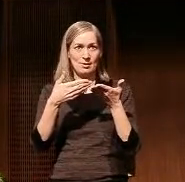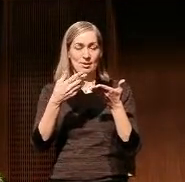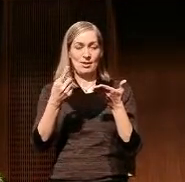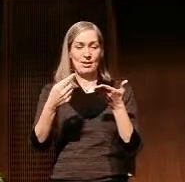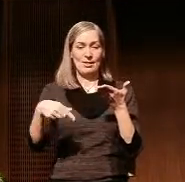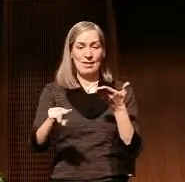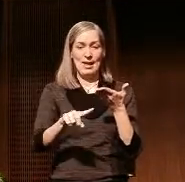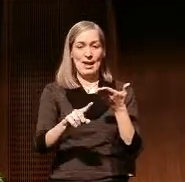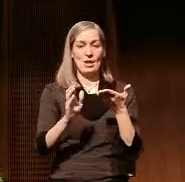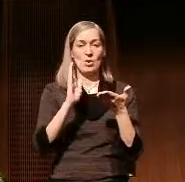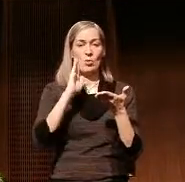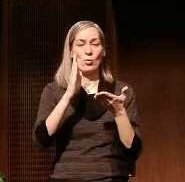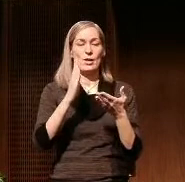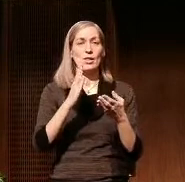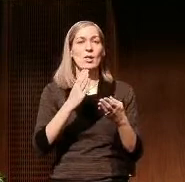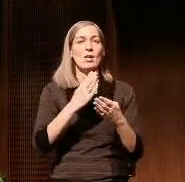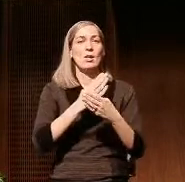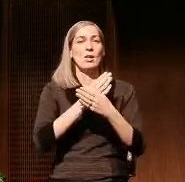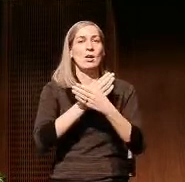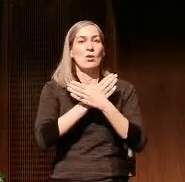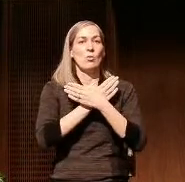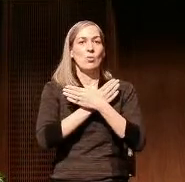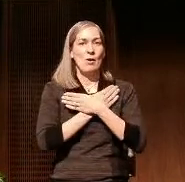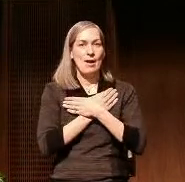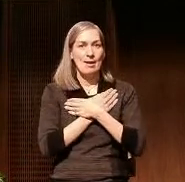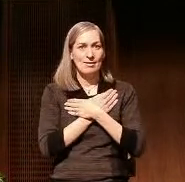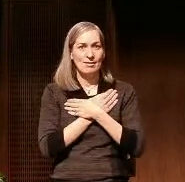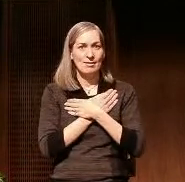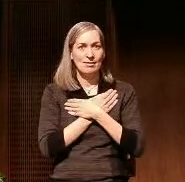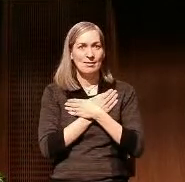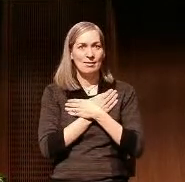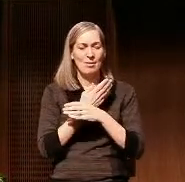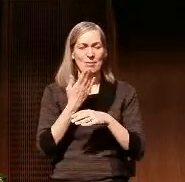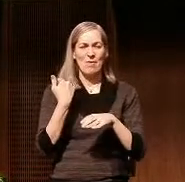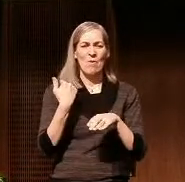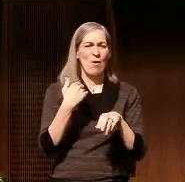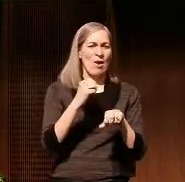They will rest from their labor.